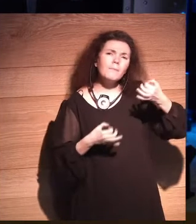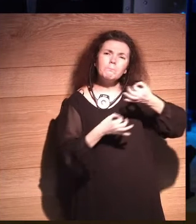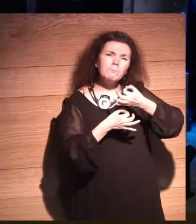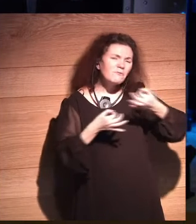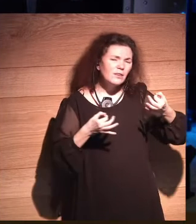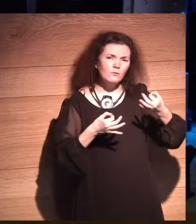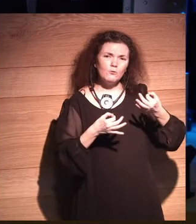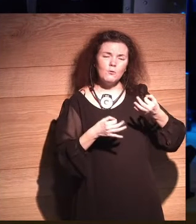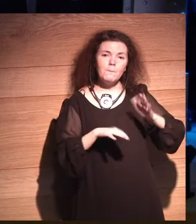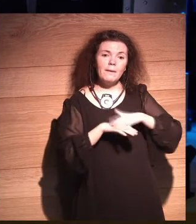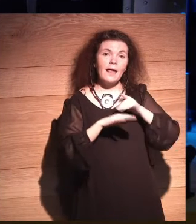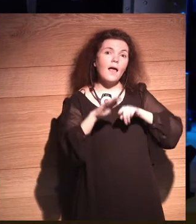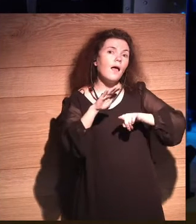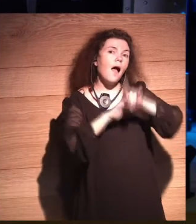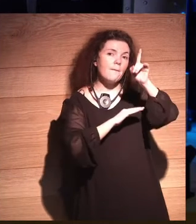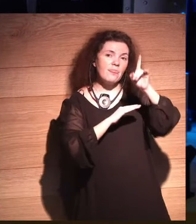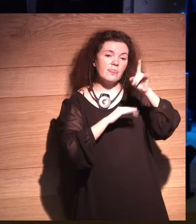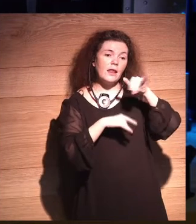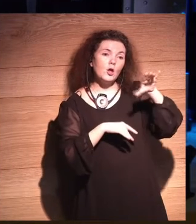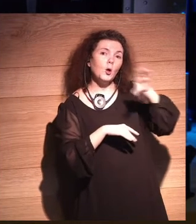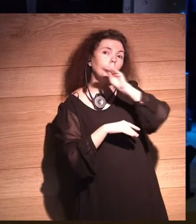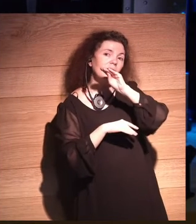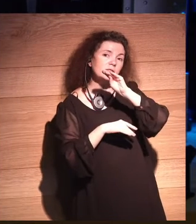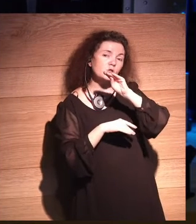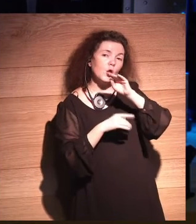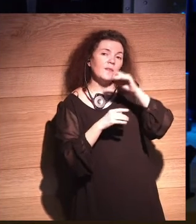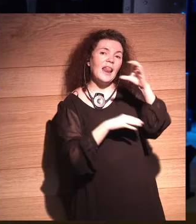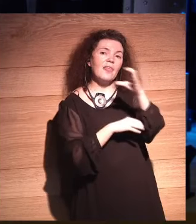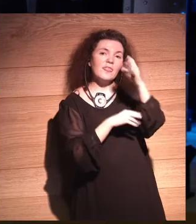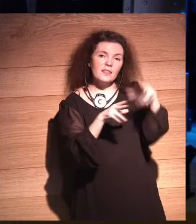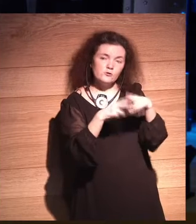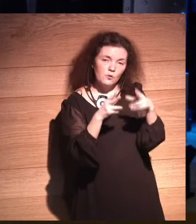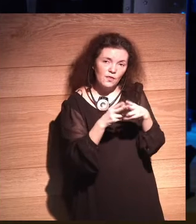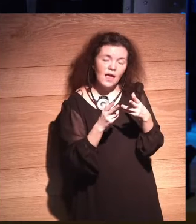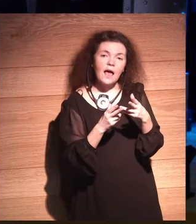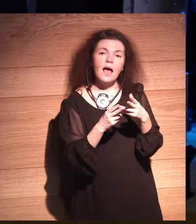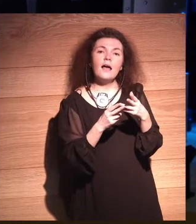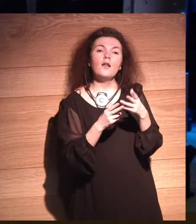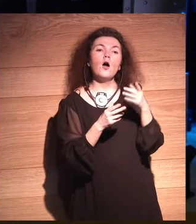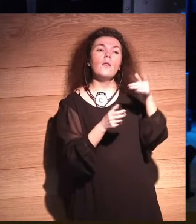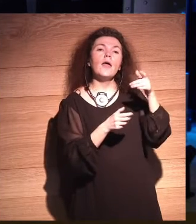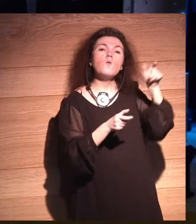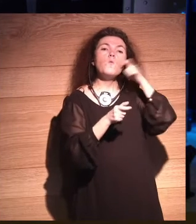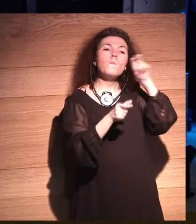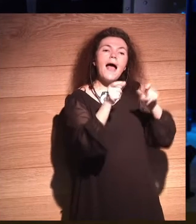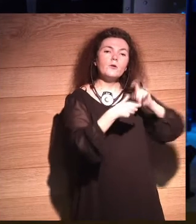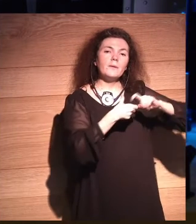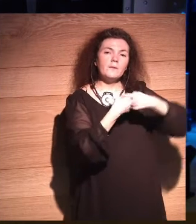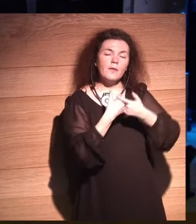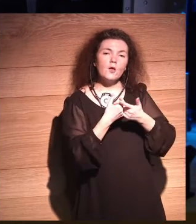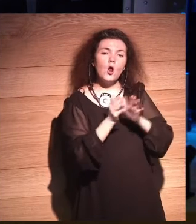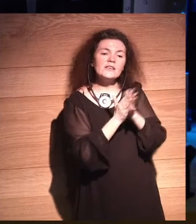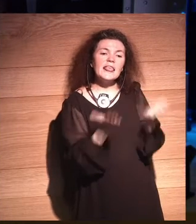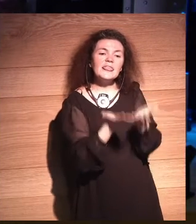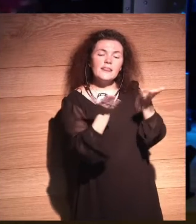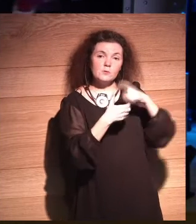our understanding of the social science, of human engagement and incentives and participation, and at the same time